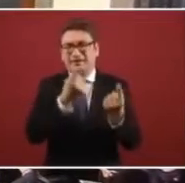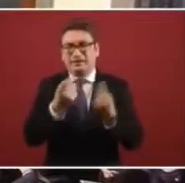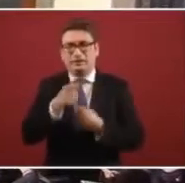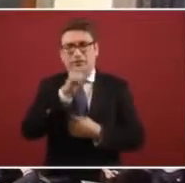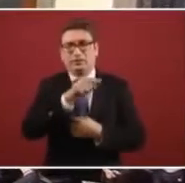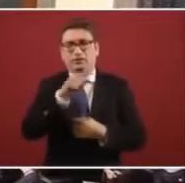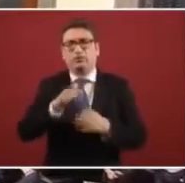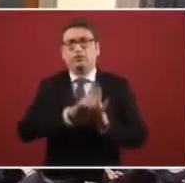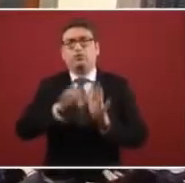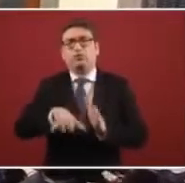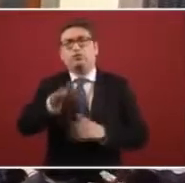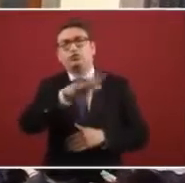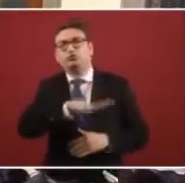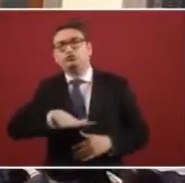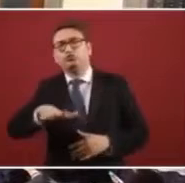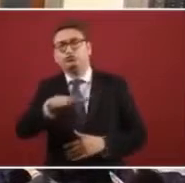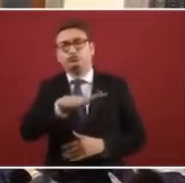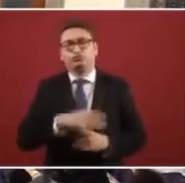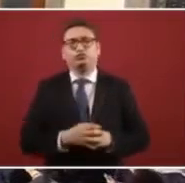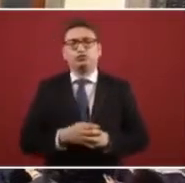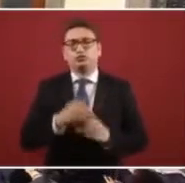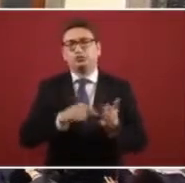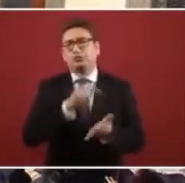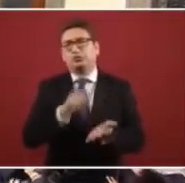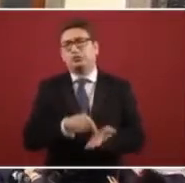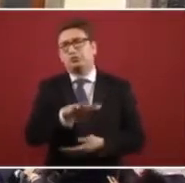in a certain area